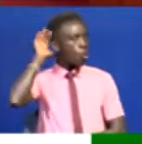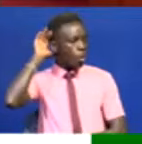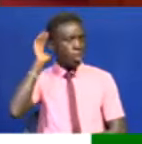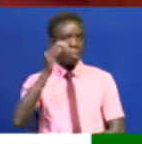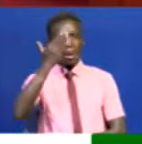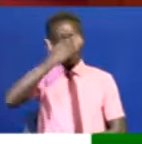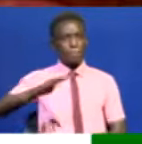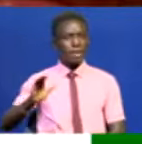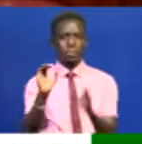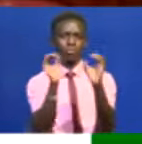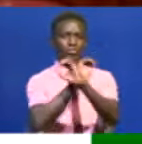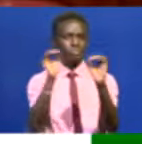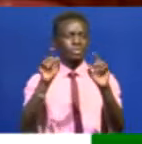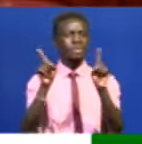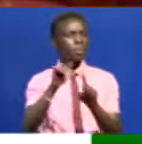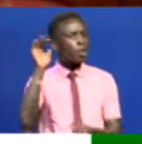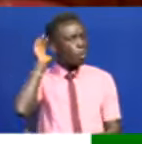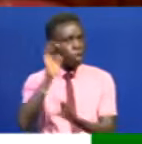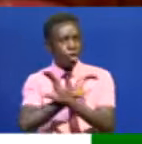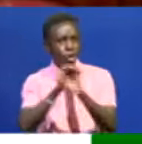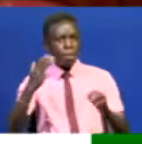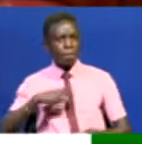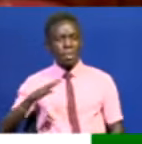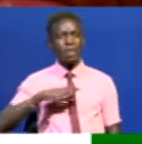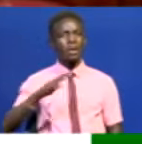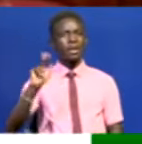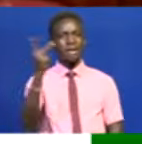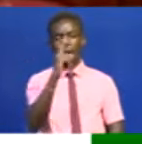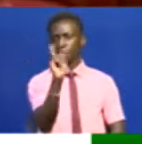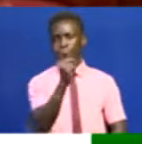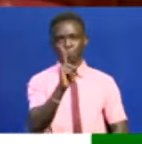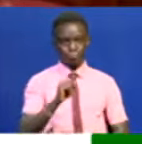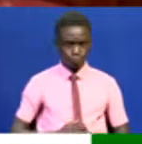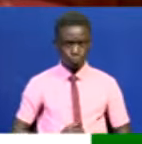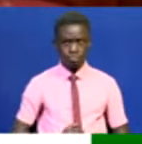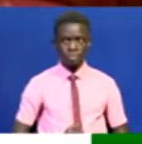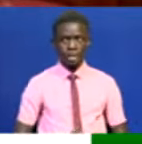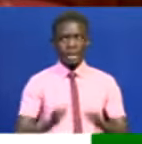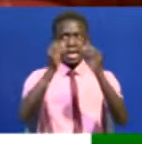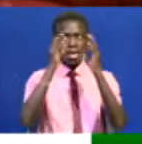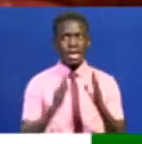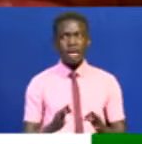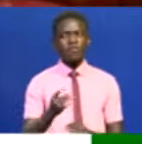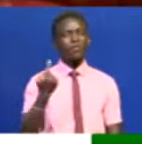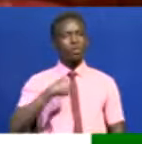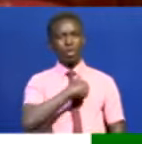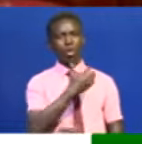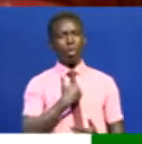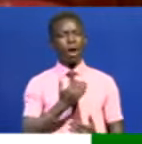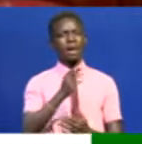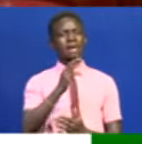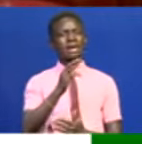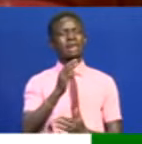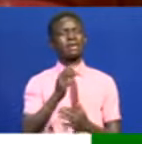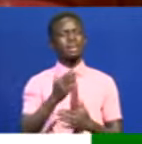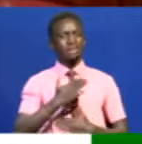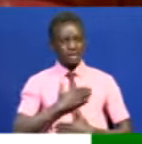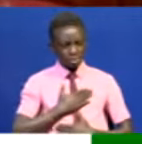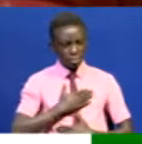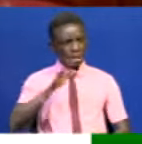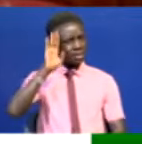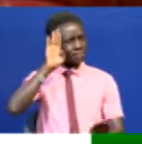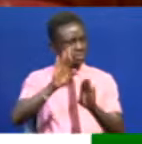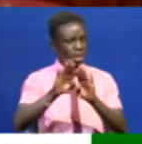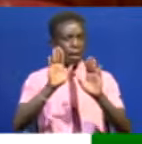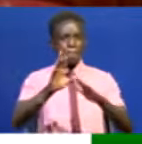people of Kenya. If this house wants to protect its integrity, its credibility, and safeguard